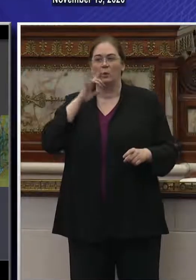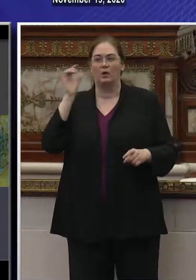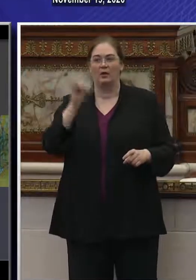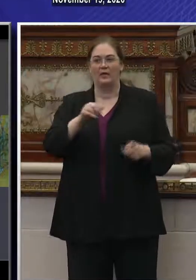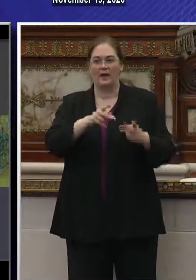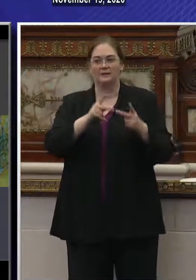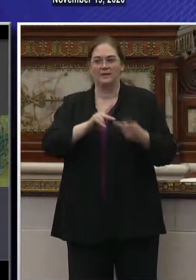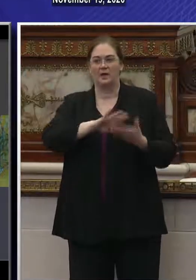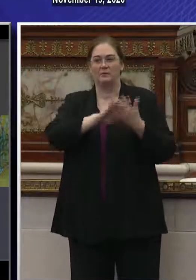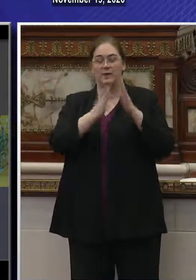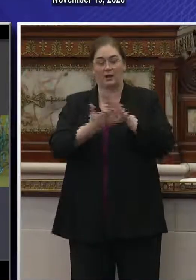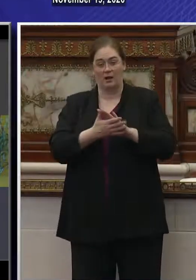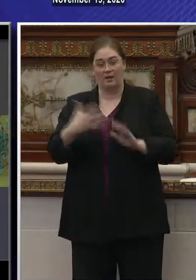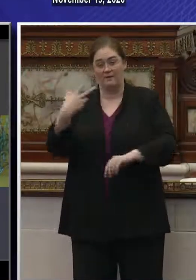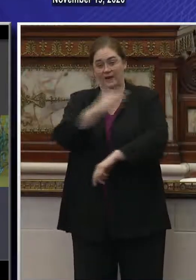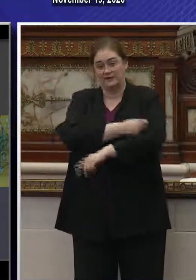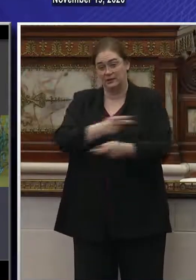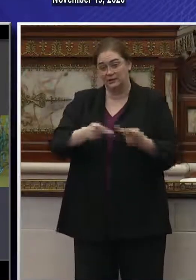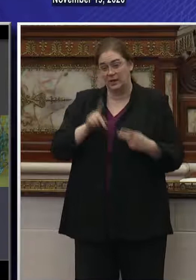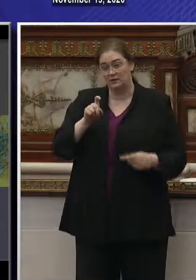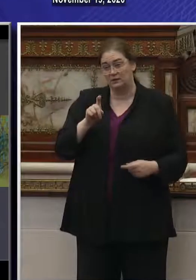site become a vaccination site?